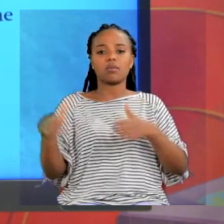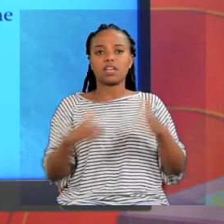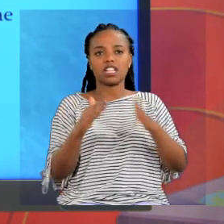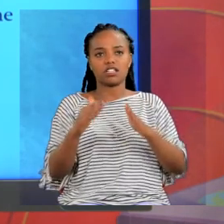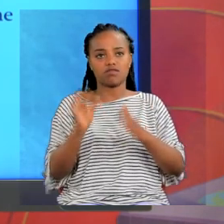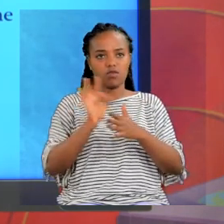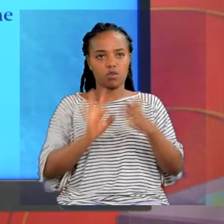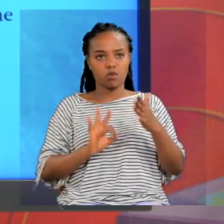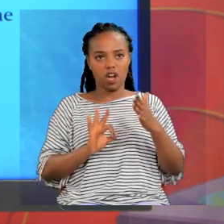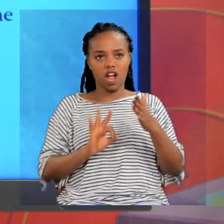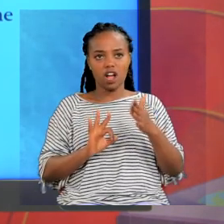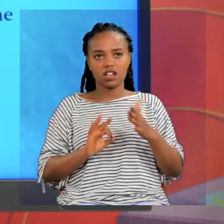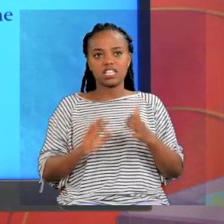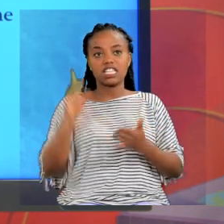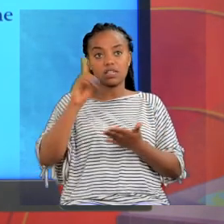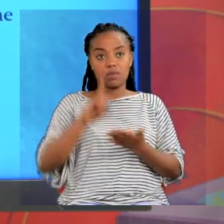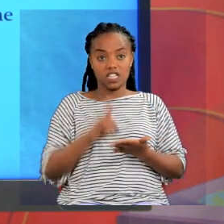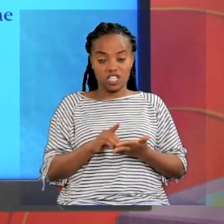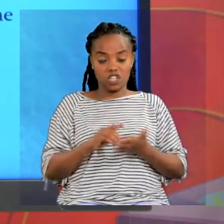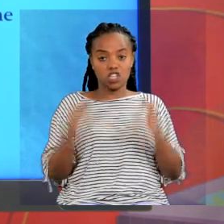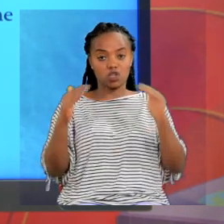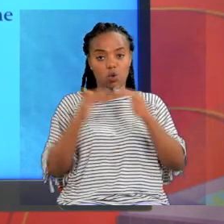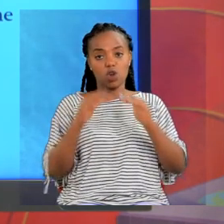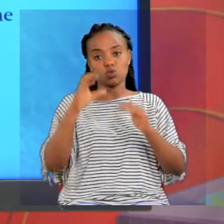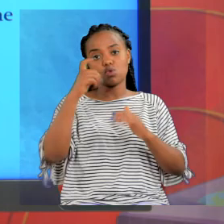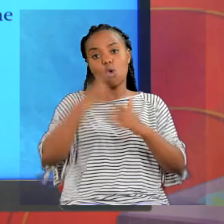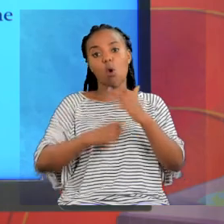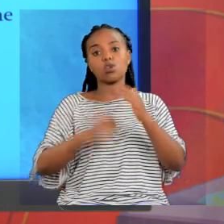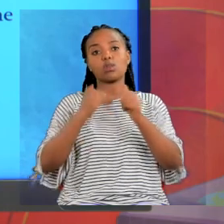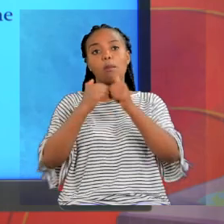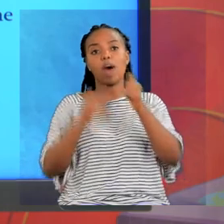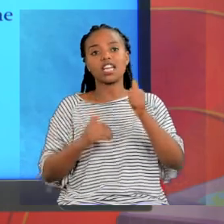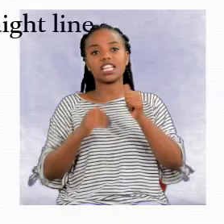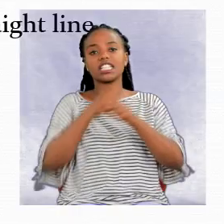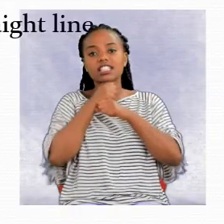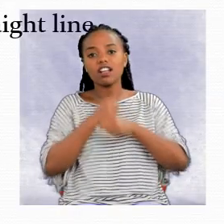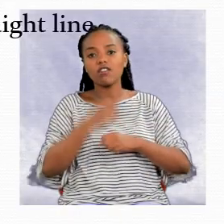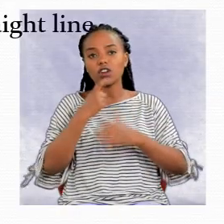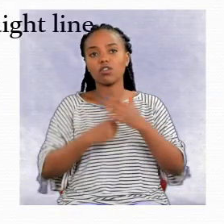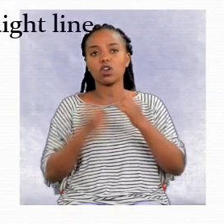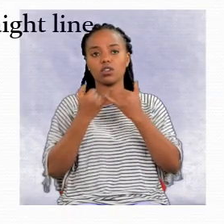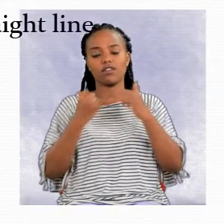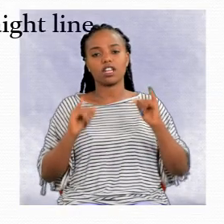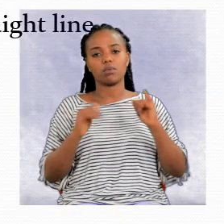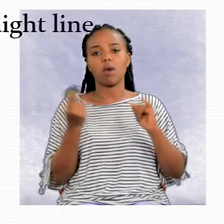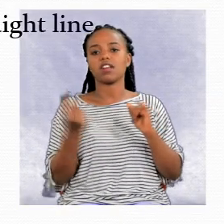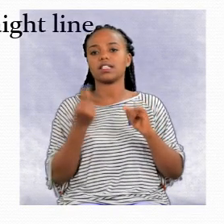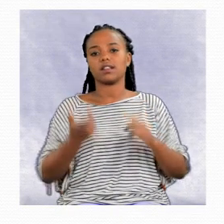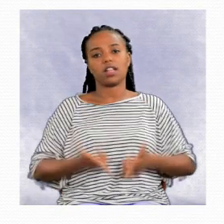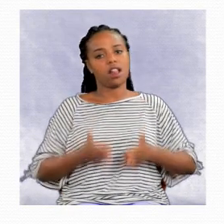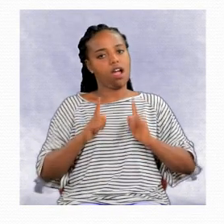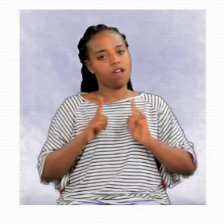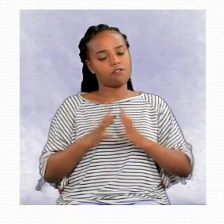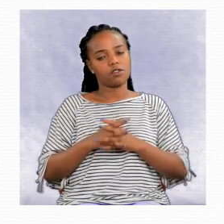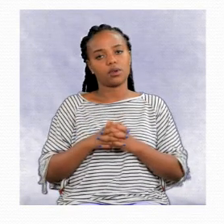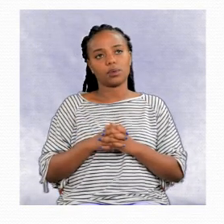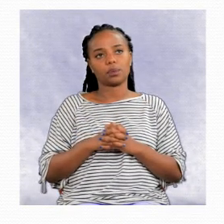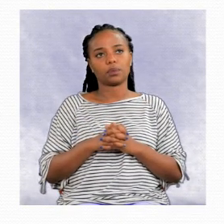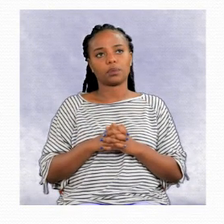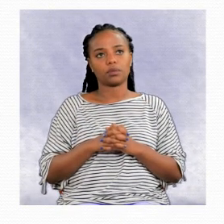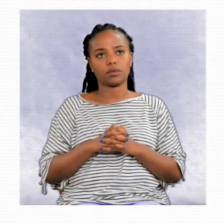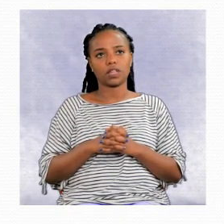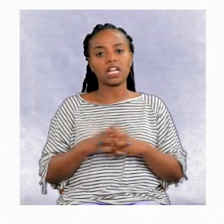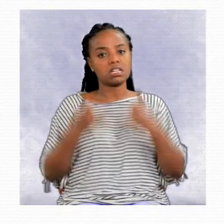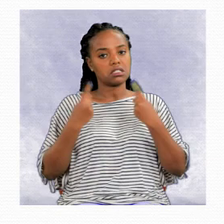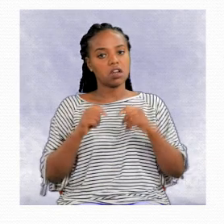equation. Depreciation rate per year is equal to cost minus salvage value divided by estimated life.